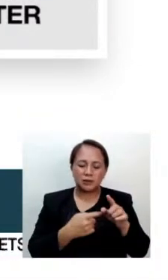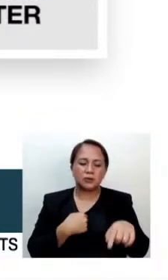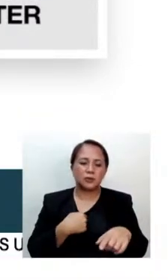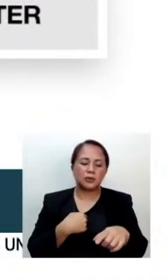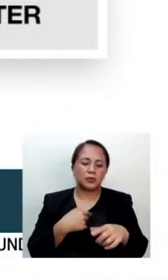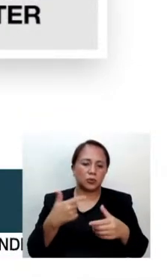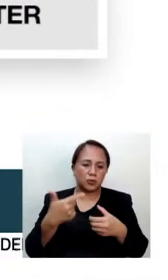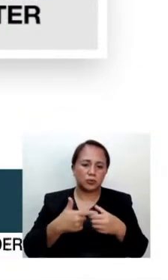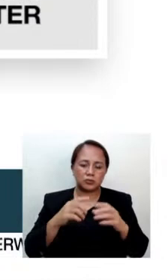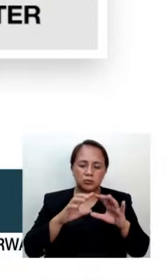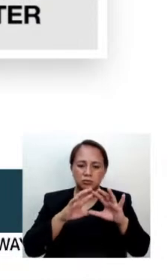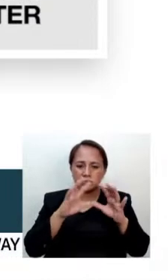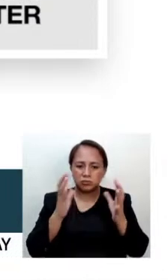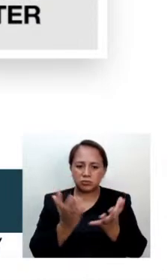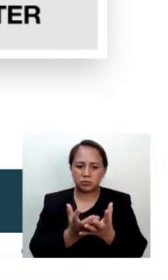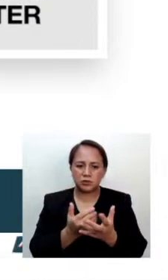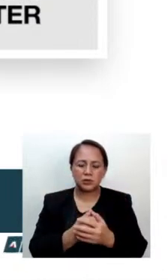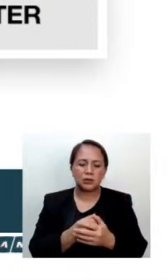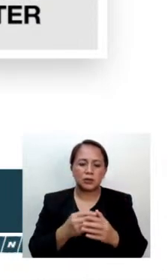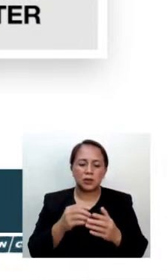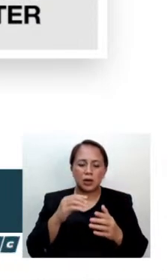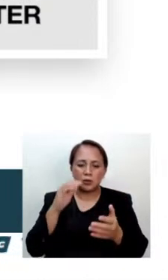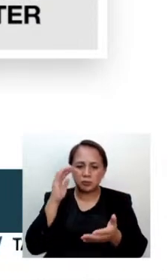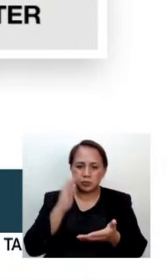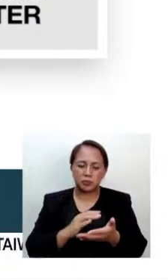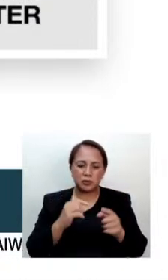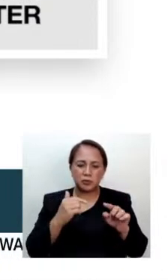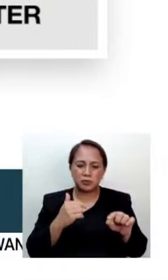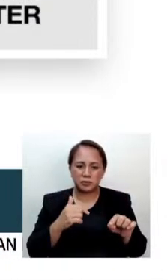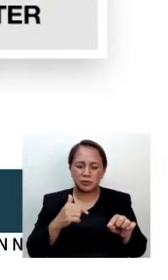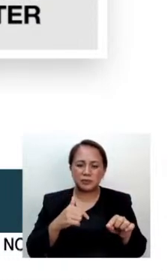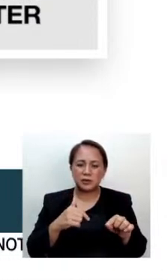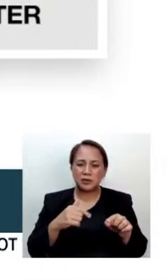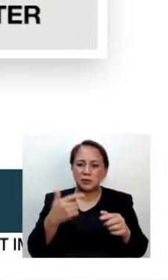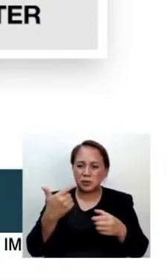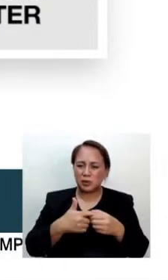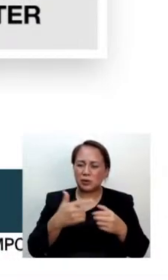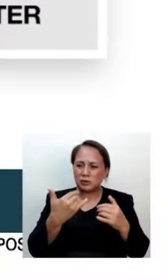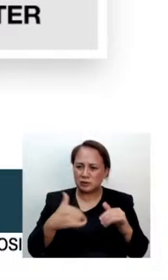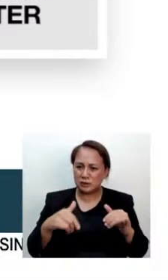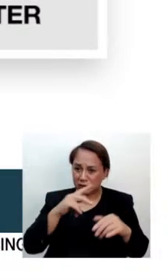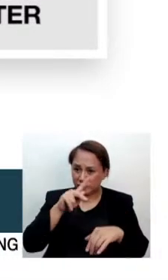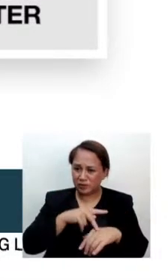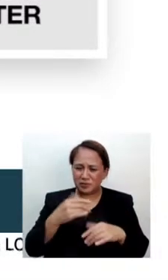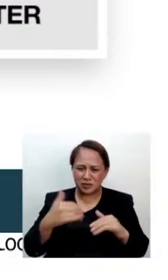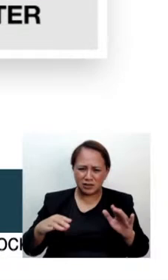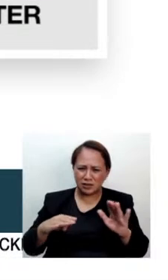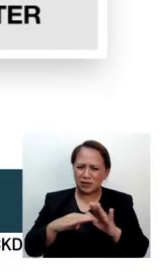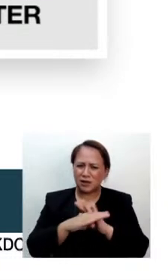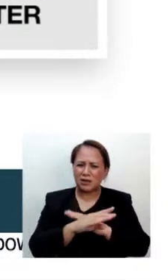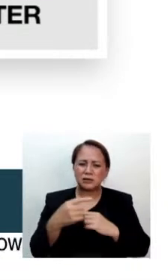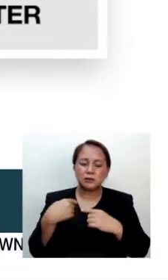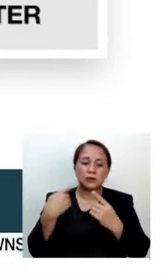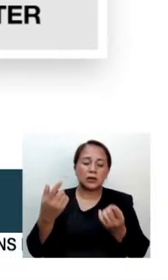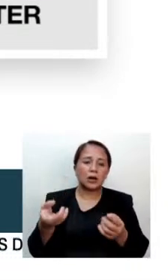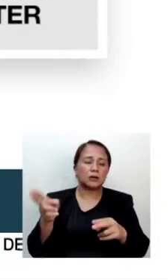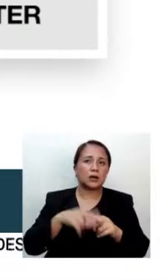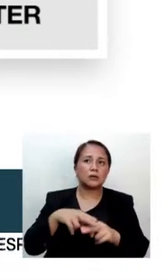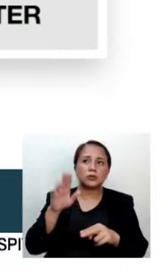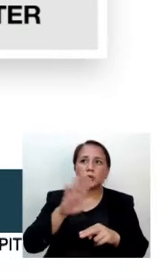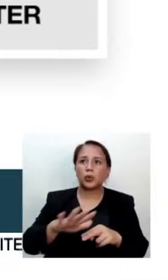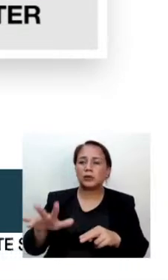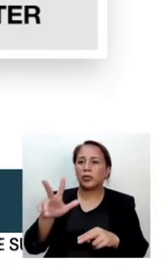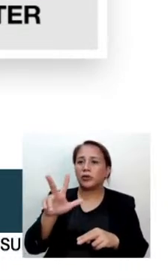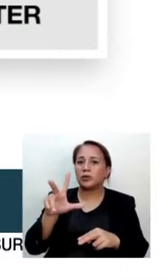price rollback, pump prices in the Philippines remain high. Since the start of the year, diesel prices have increased by over